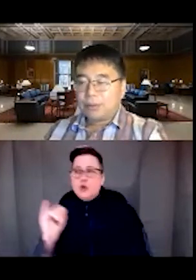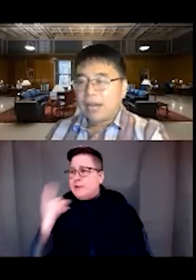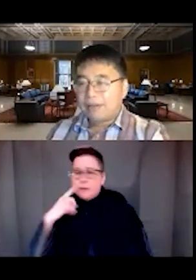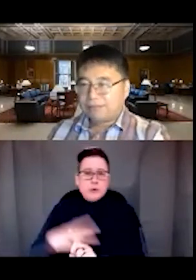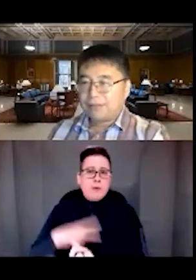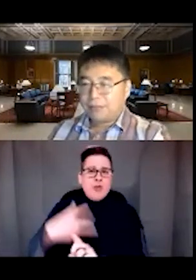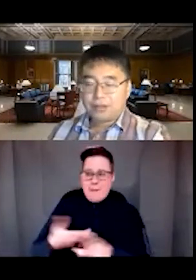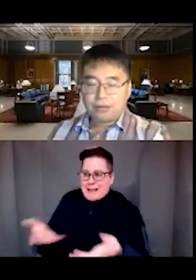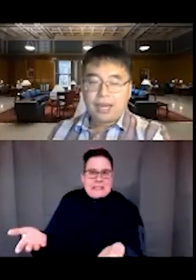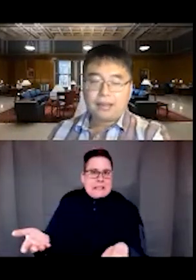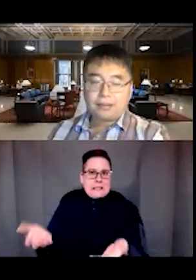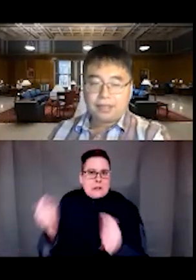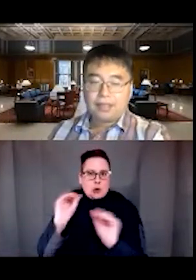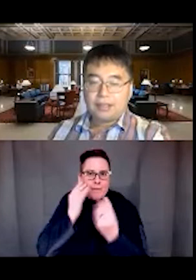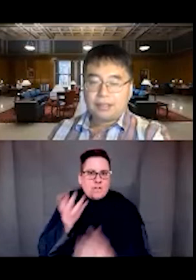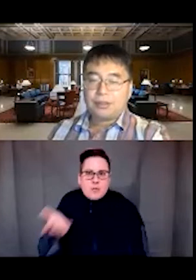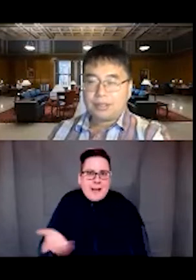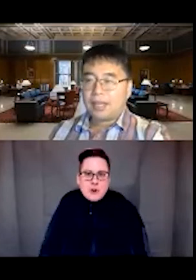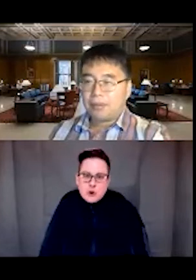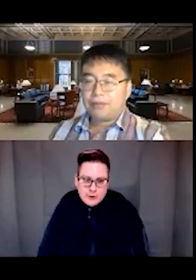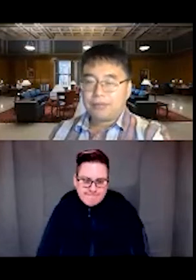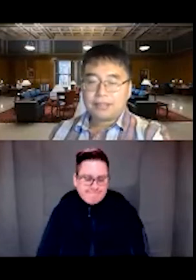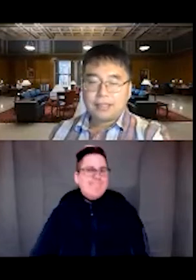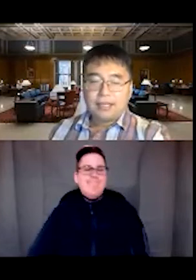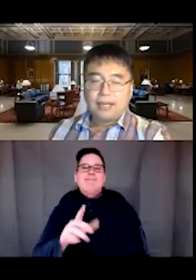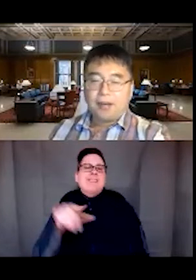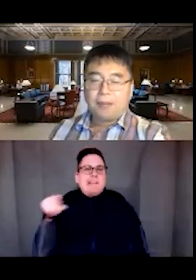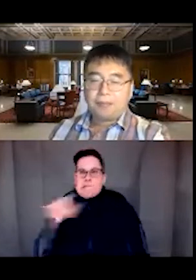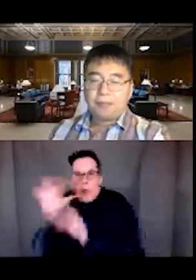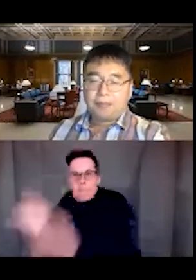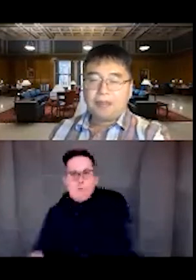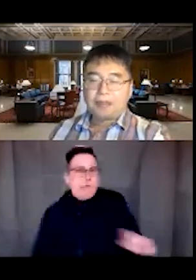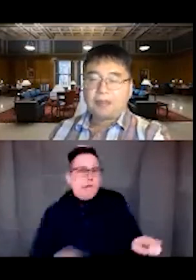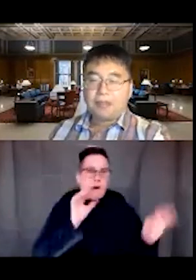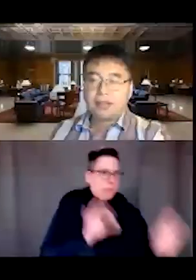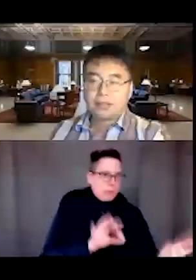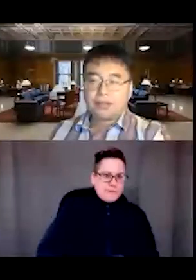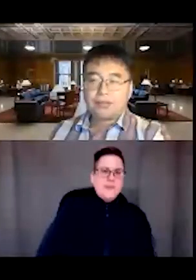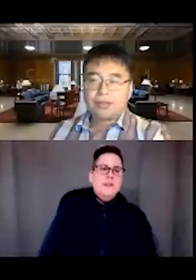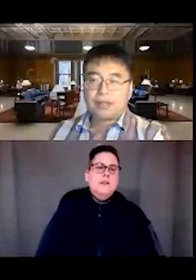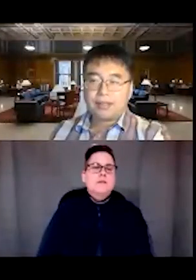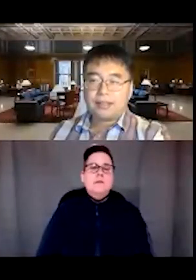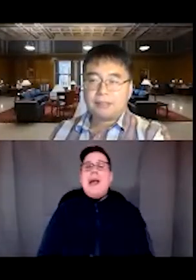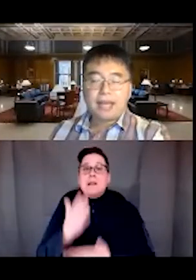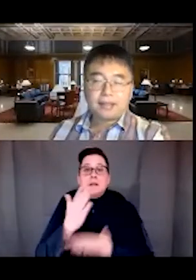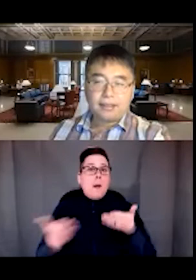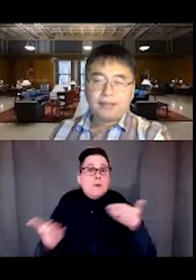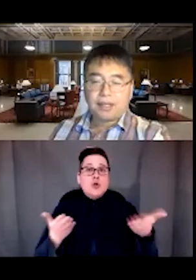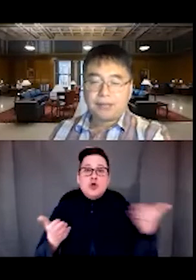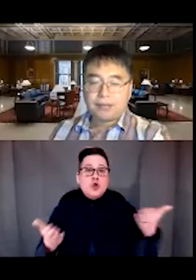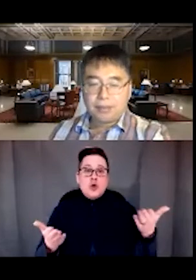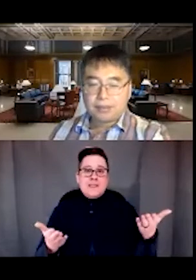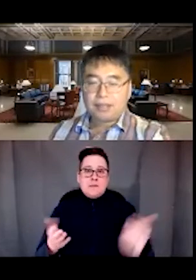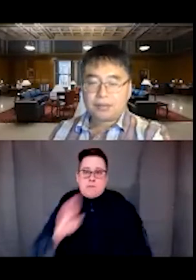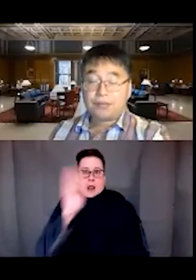we don't have information on that, right? So it's not perfect. And there are certain services that are systematically left